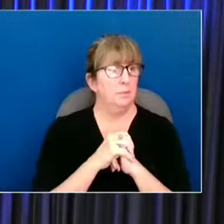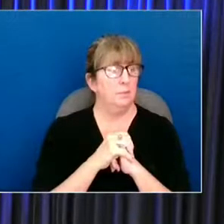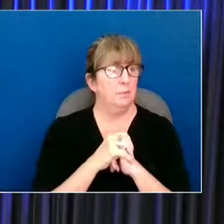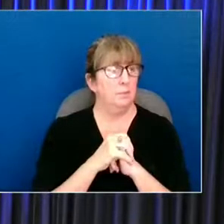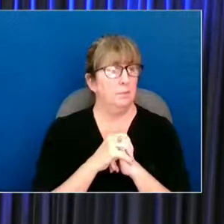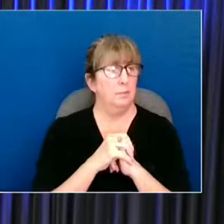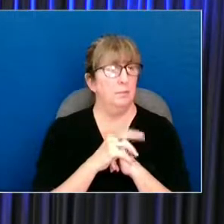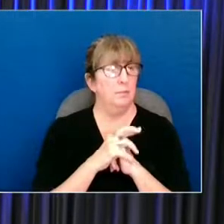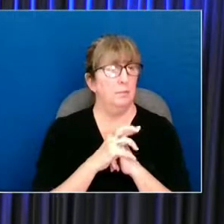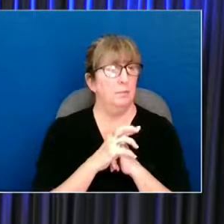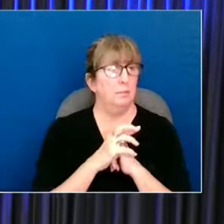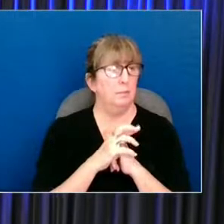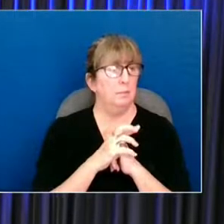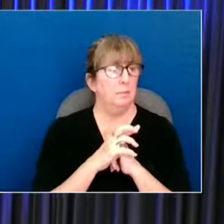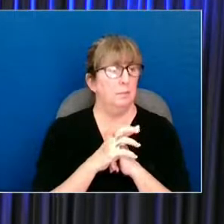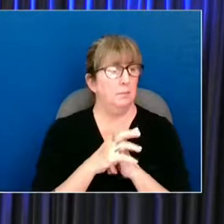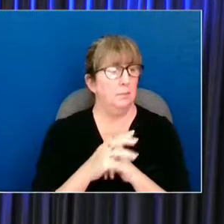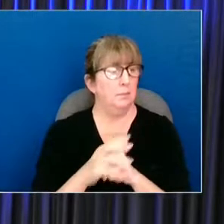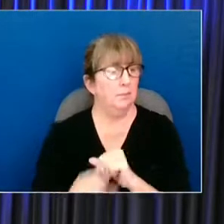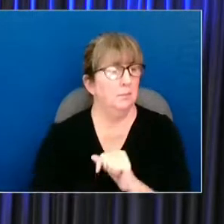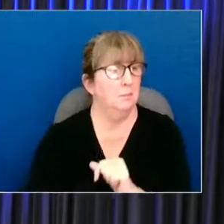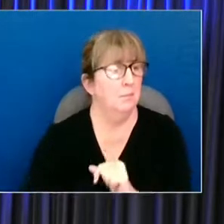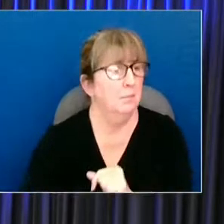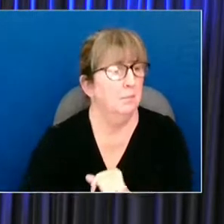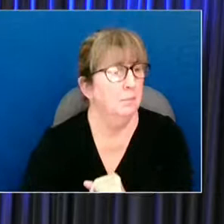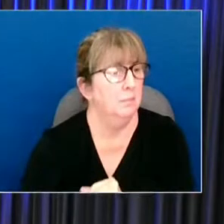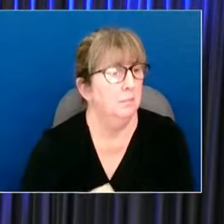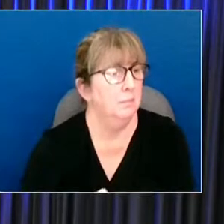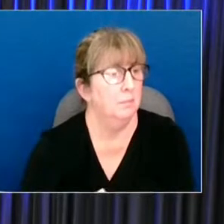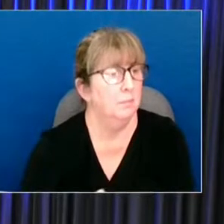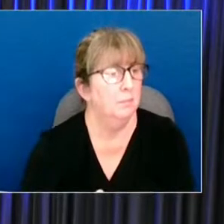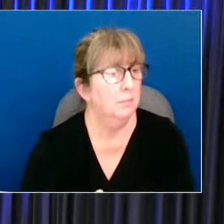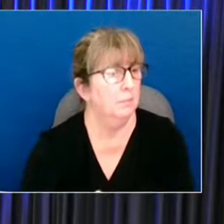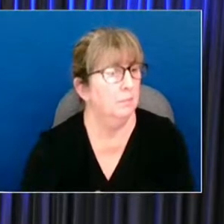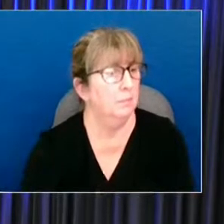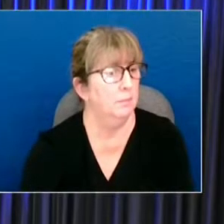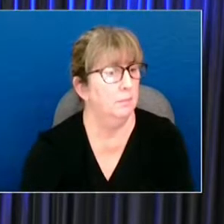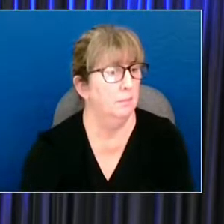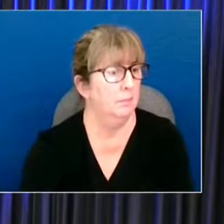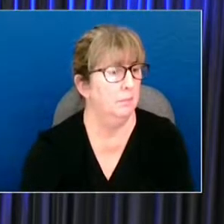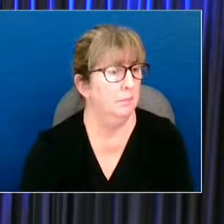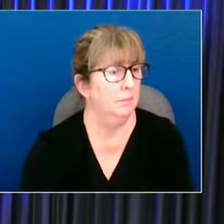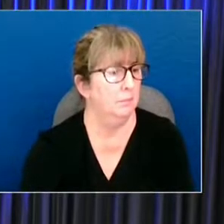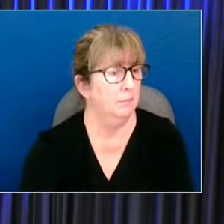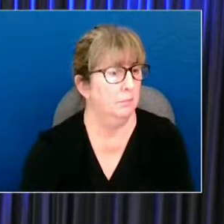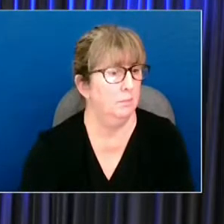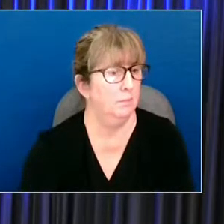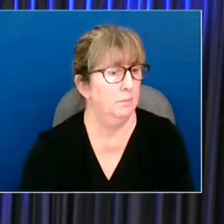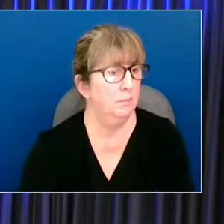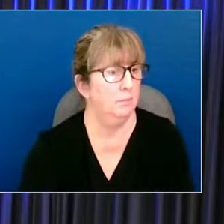page, and you get the video and the closed captioning as required.